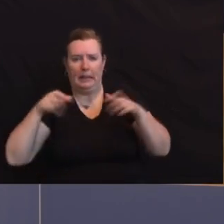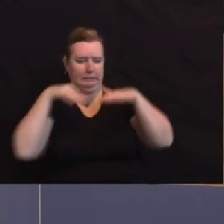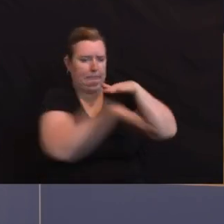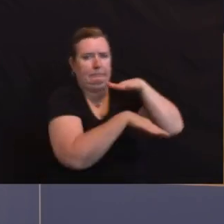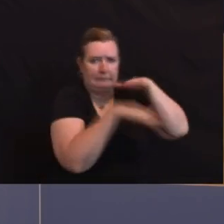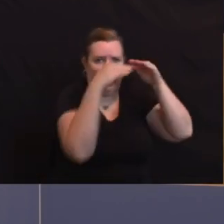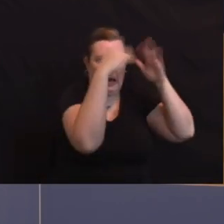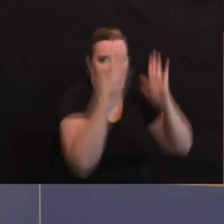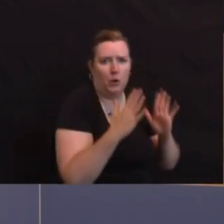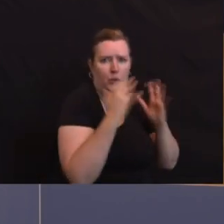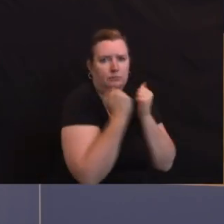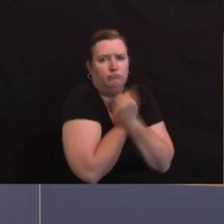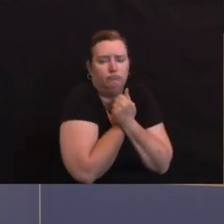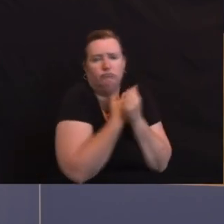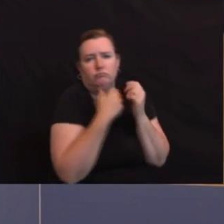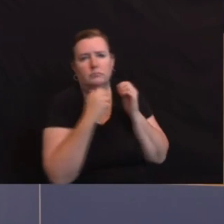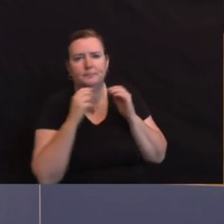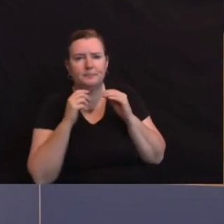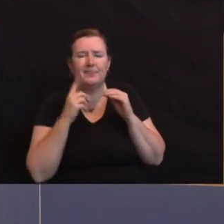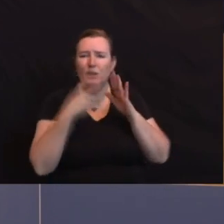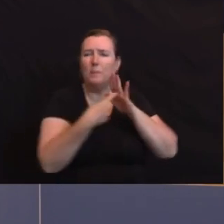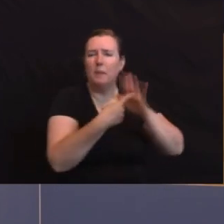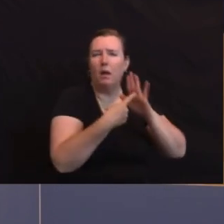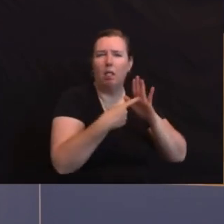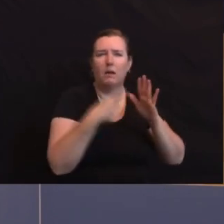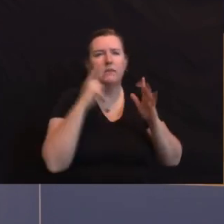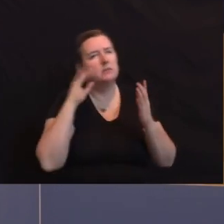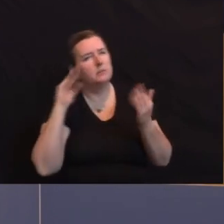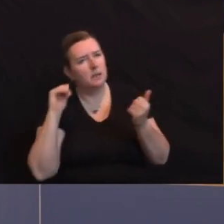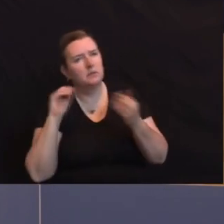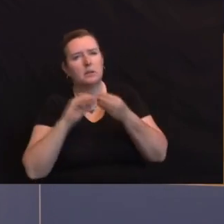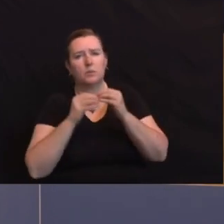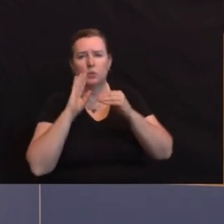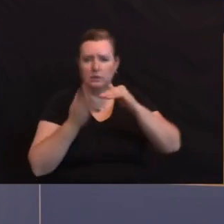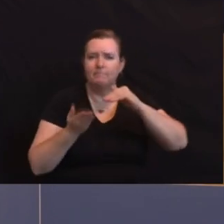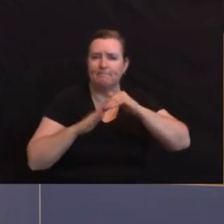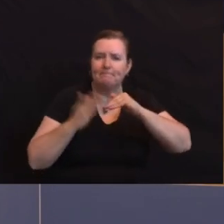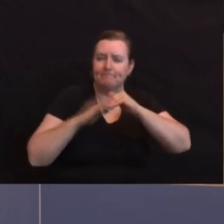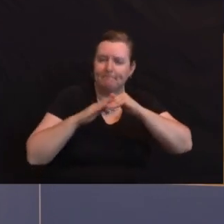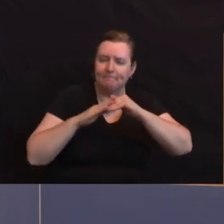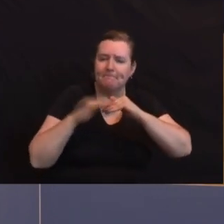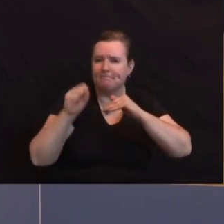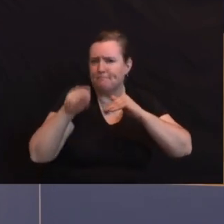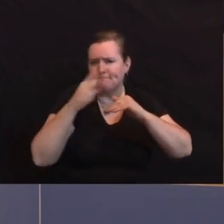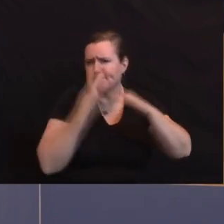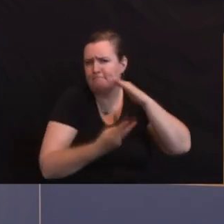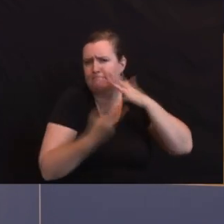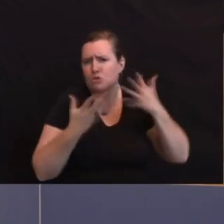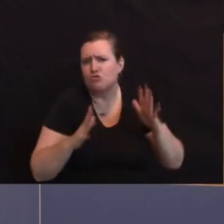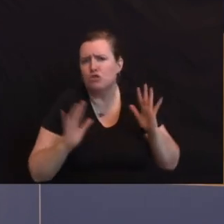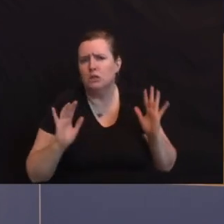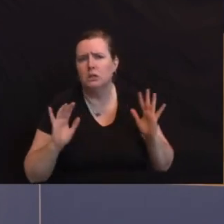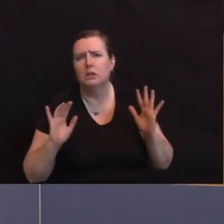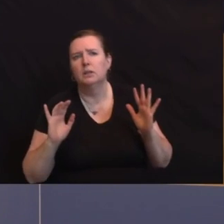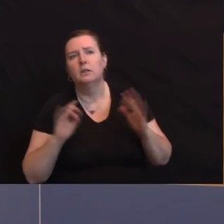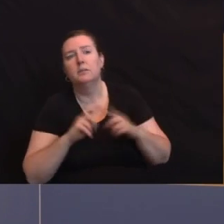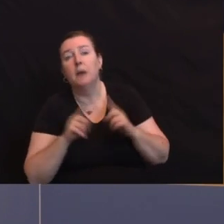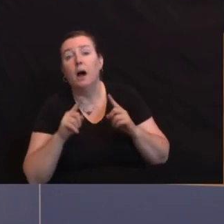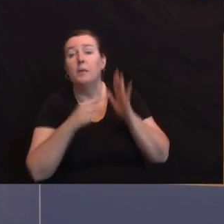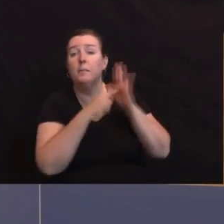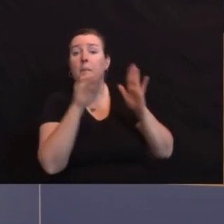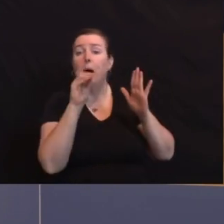things, we had always expected the numbers to increase. Modeling takes you so far. Modeling is